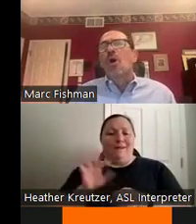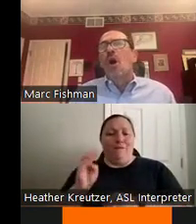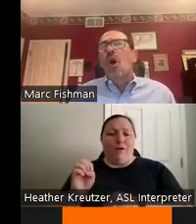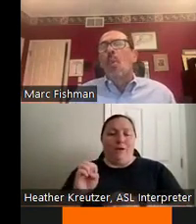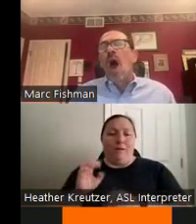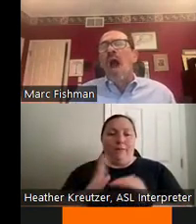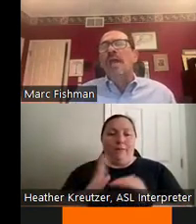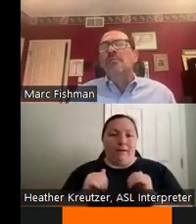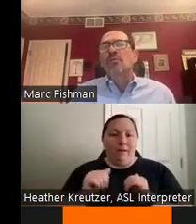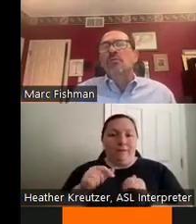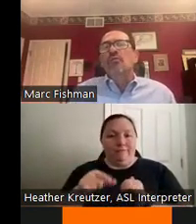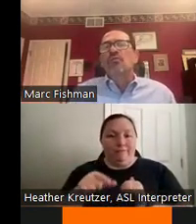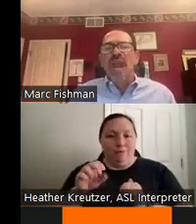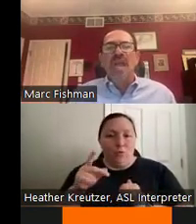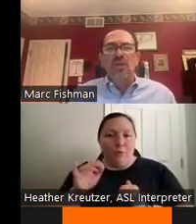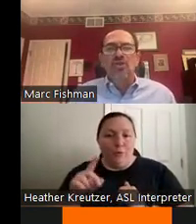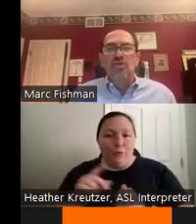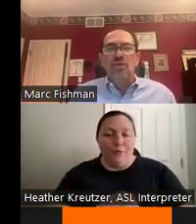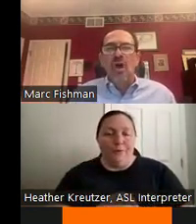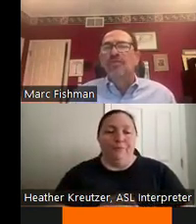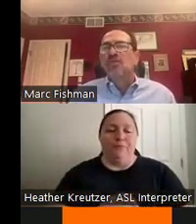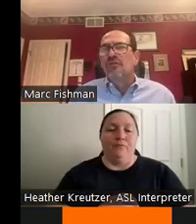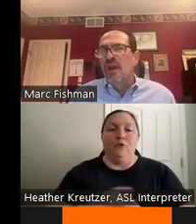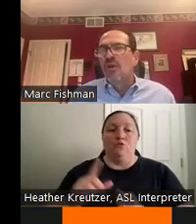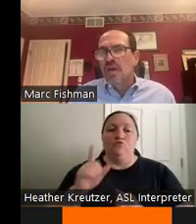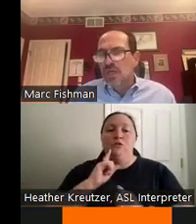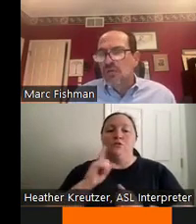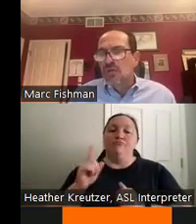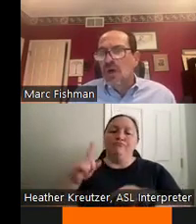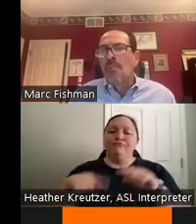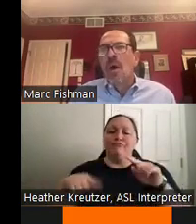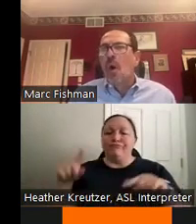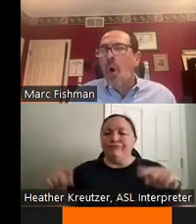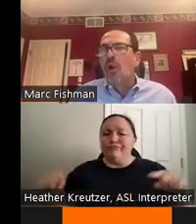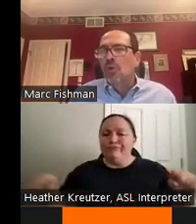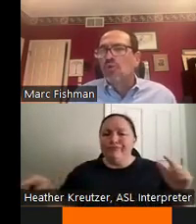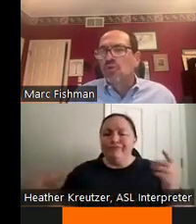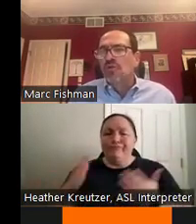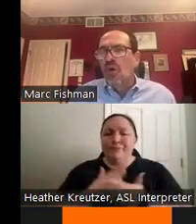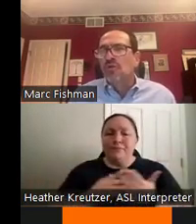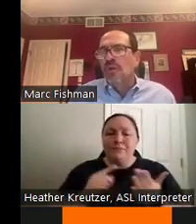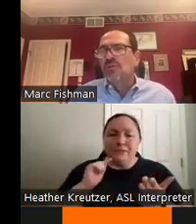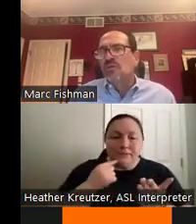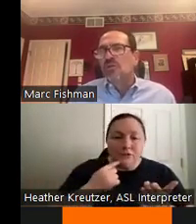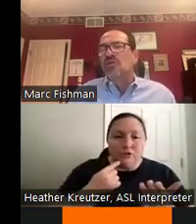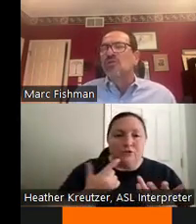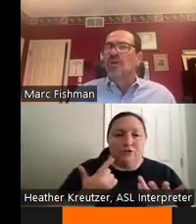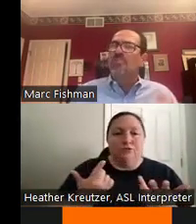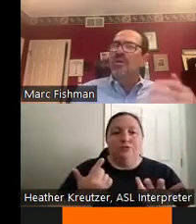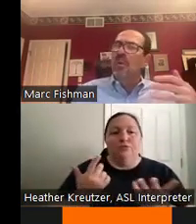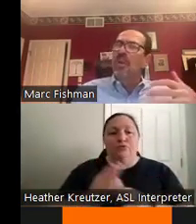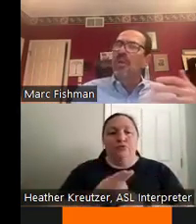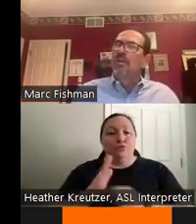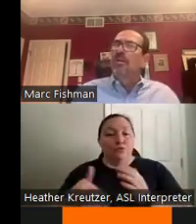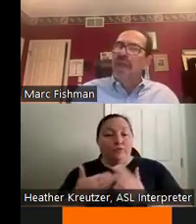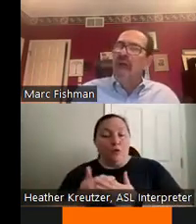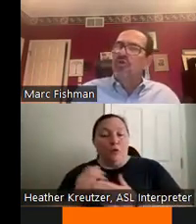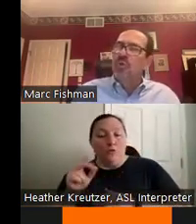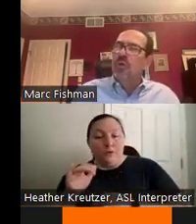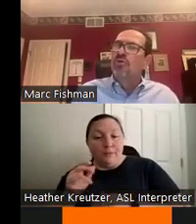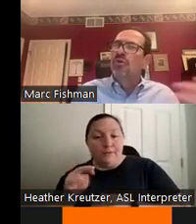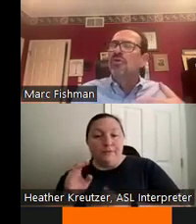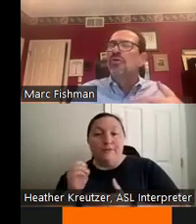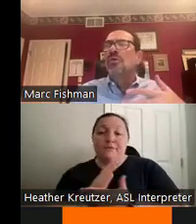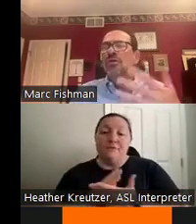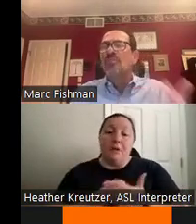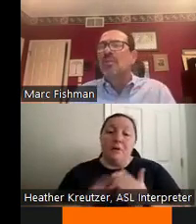There are a wide range of severities among all users of all substances. Some people